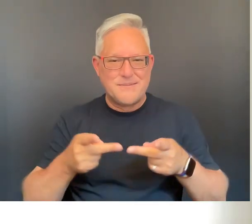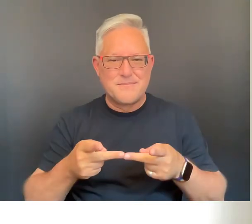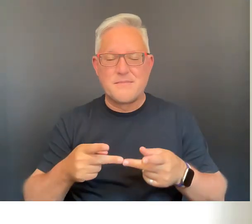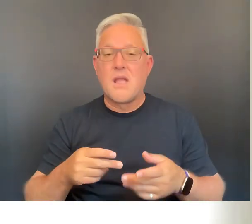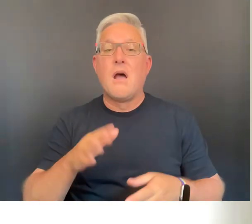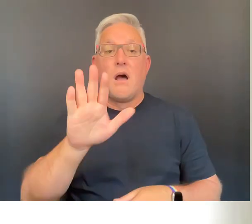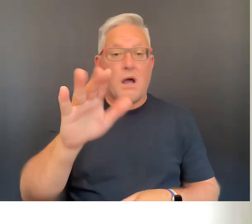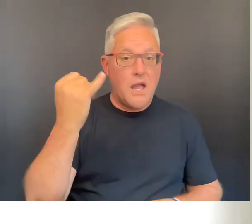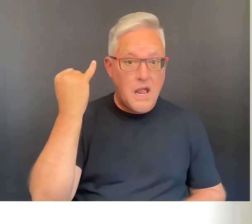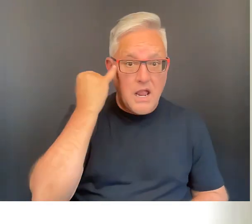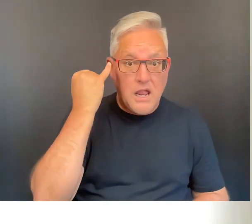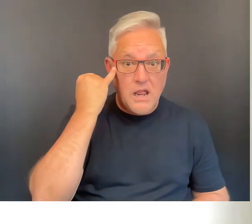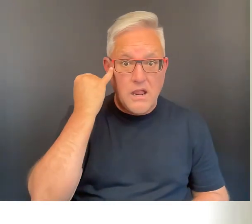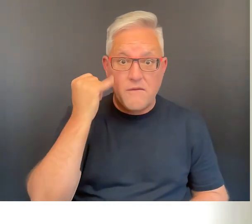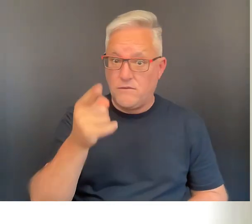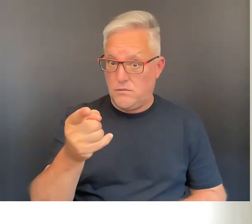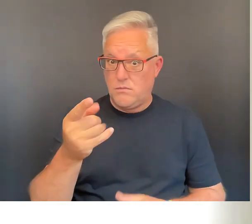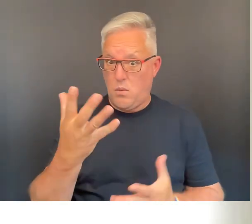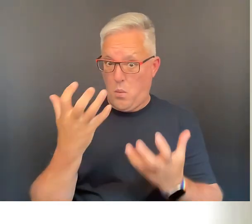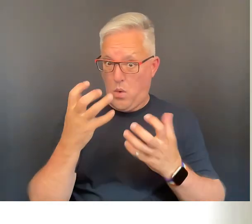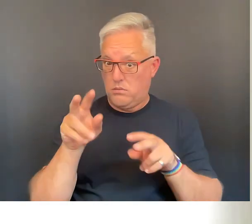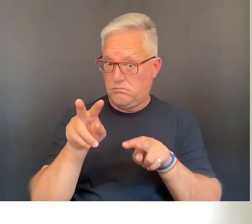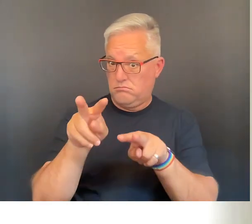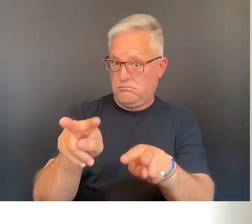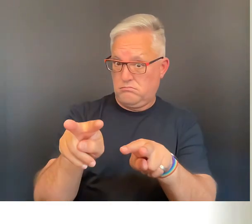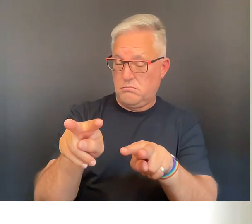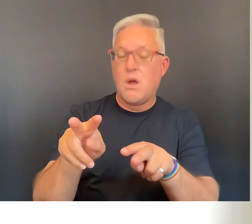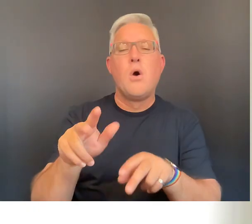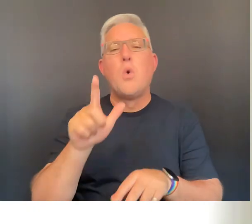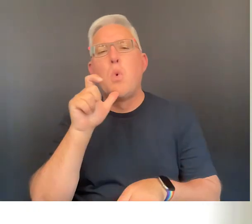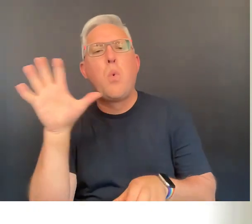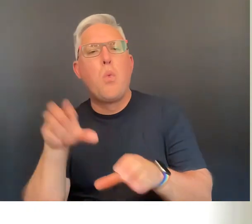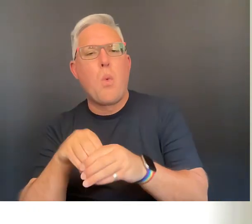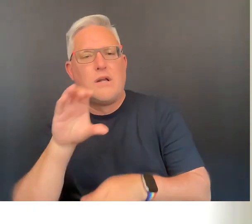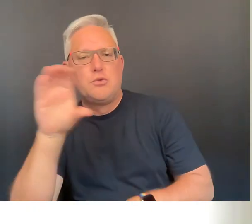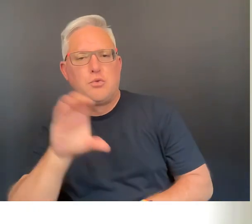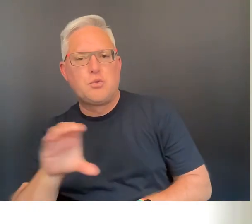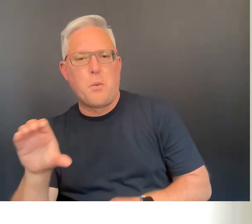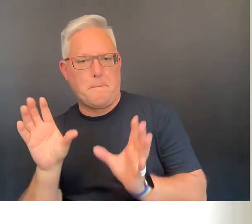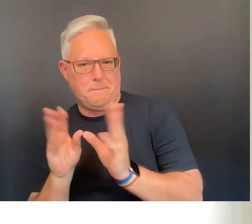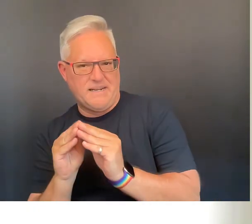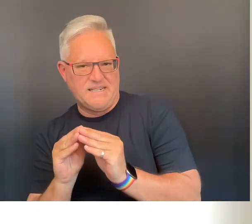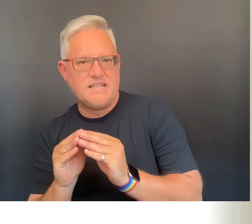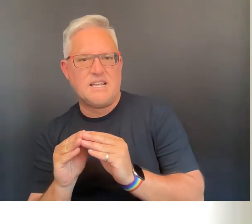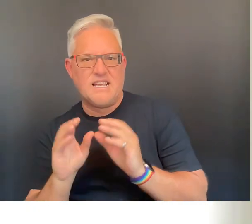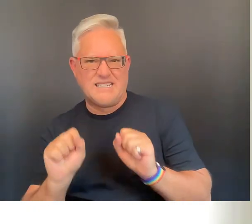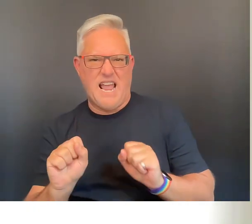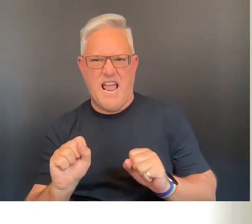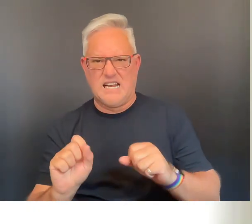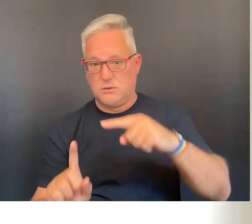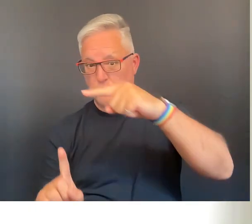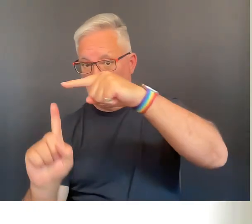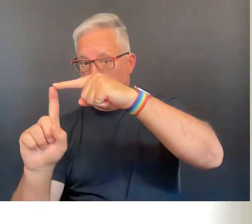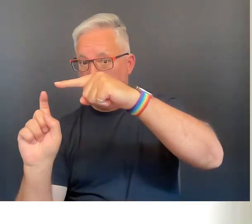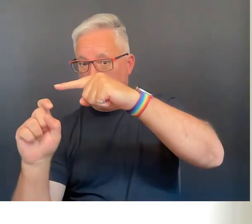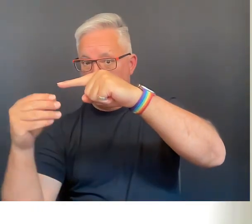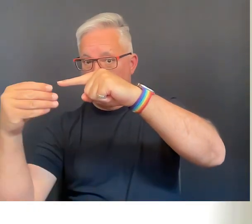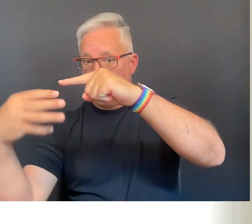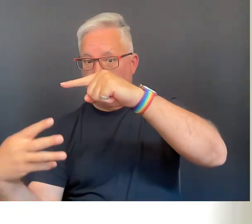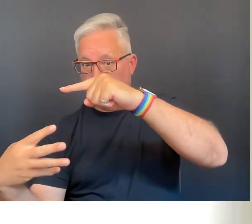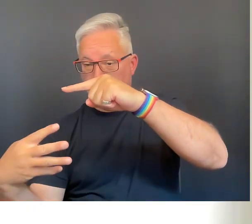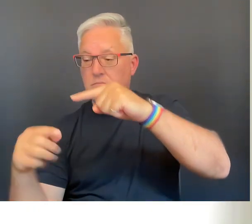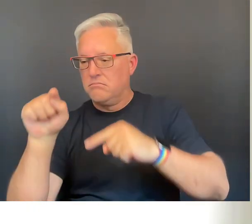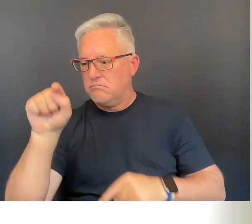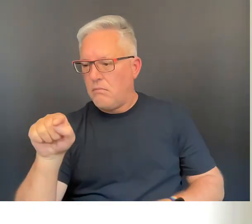And just a note, if you want to change the view on your Zoom, you can click. There is now a